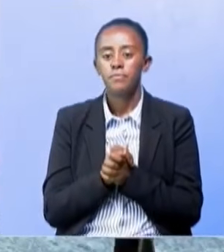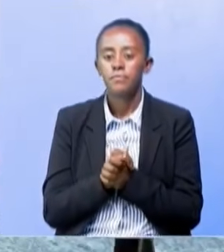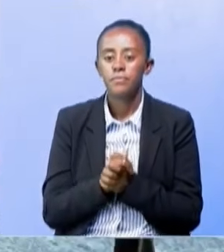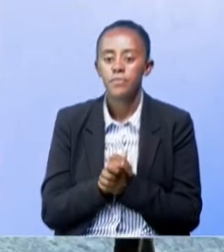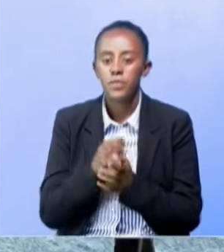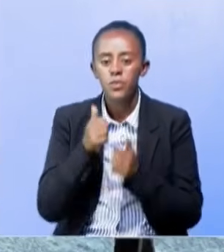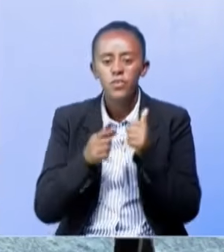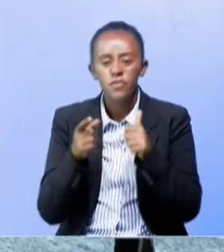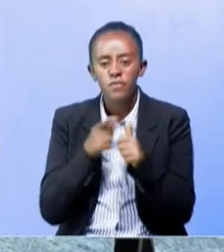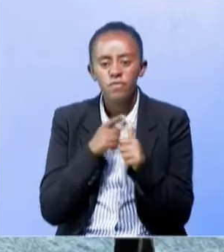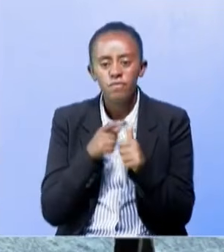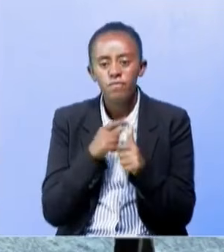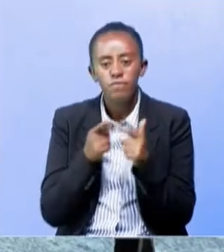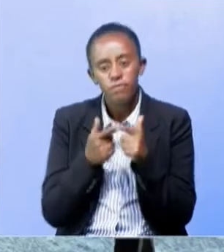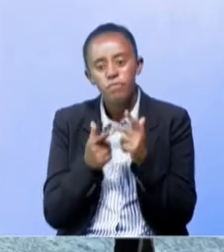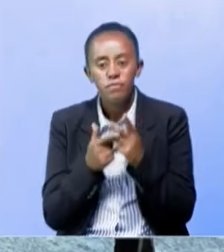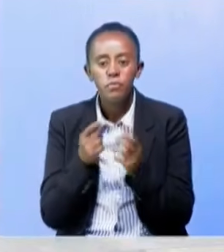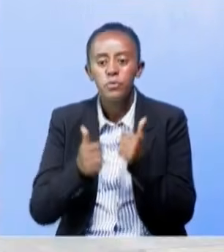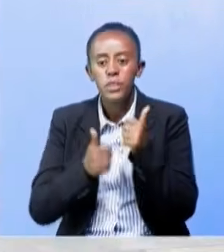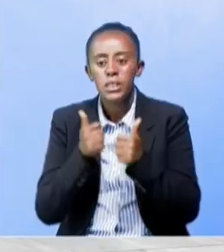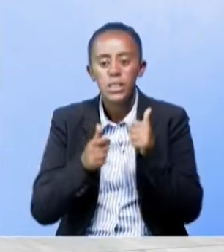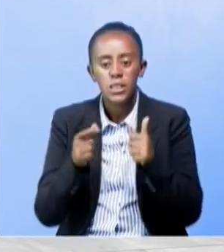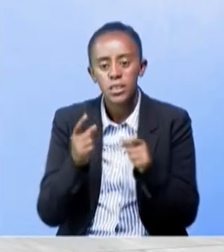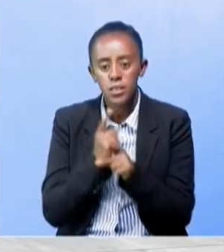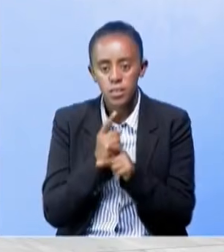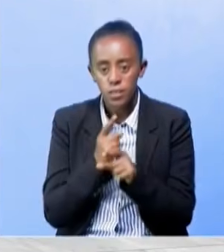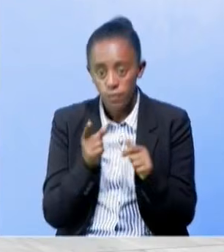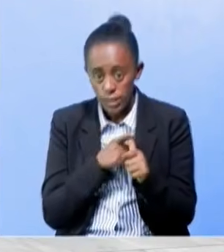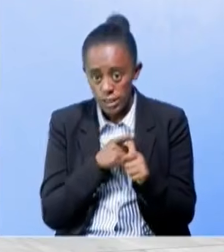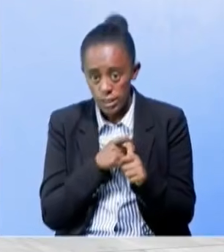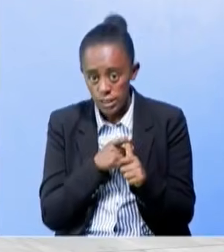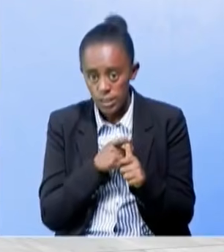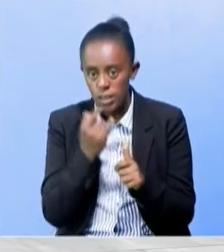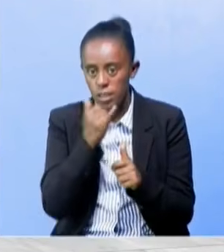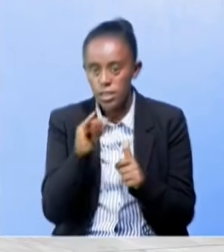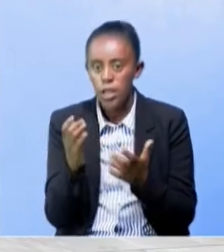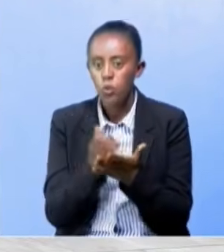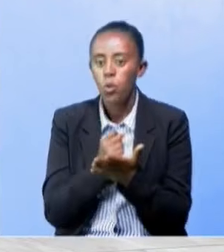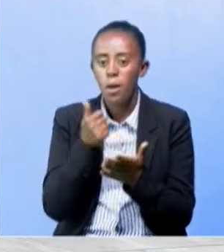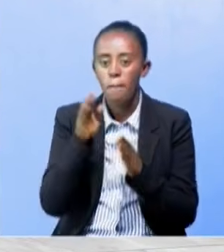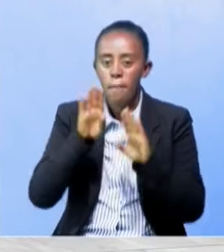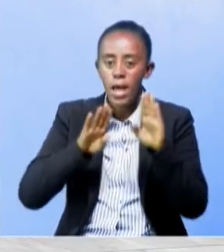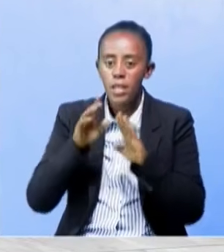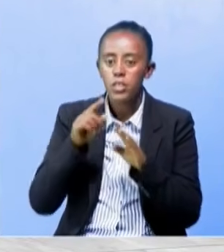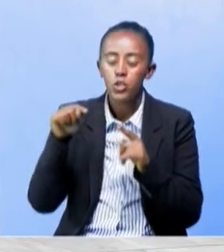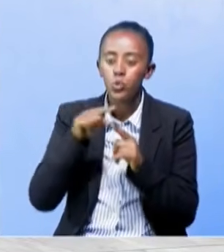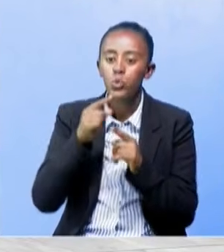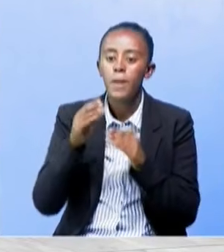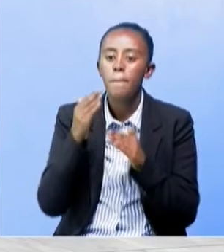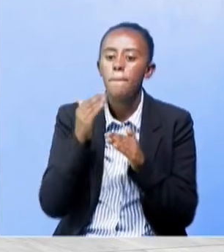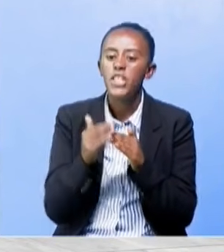Which will be the correct order? The first one, they took a bus to the beach.